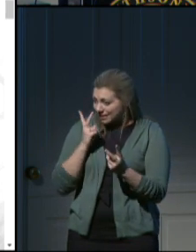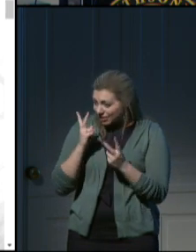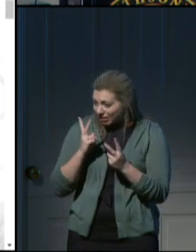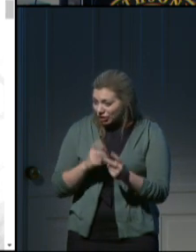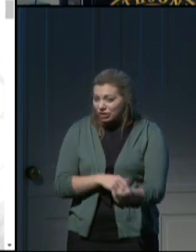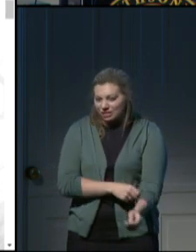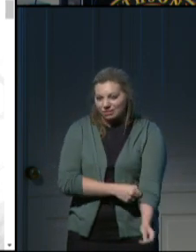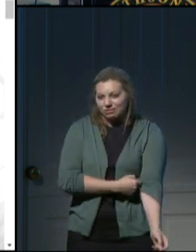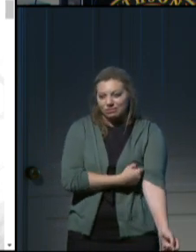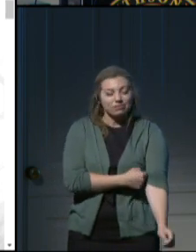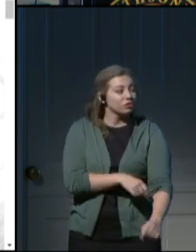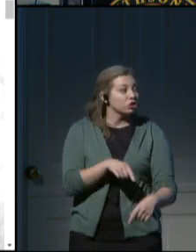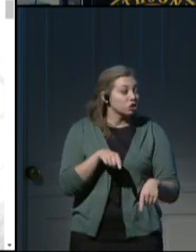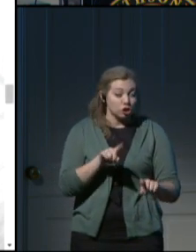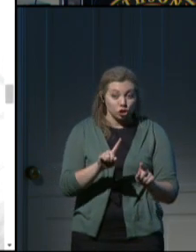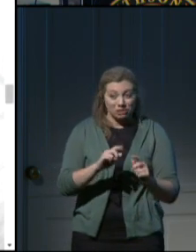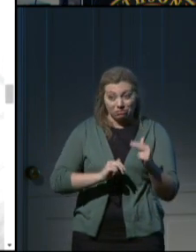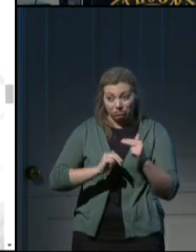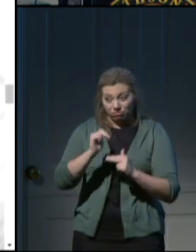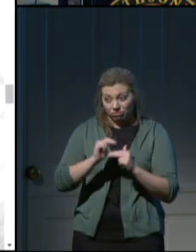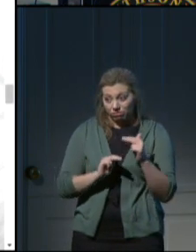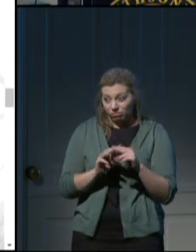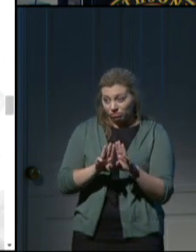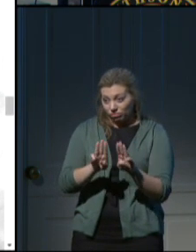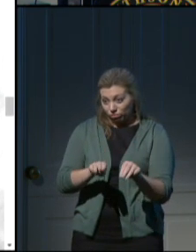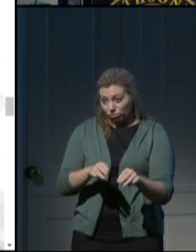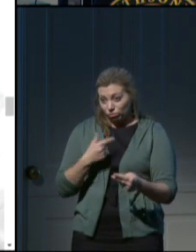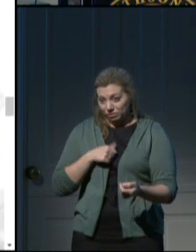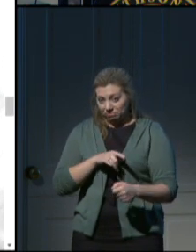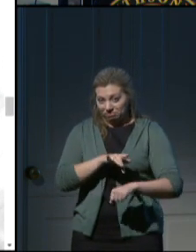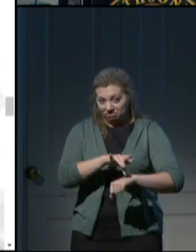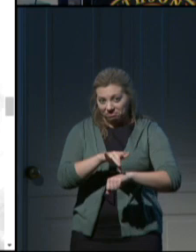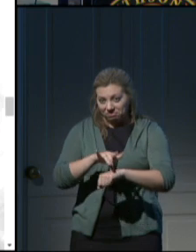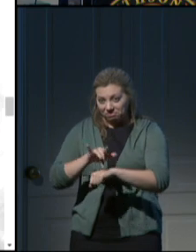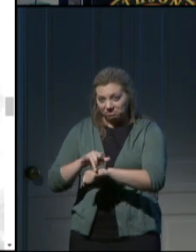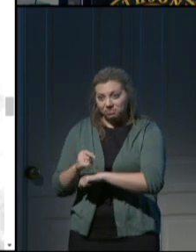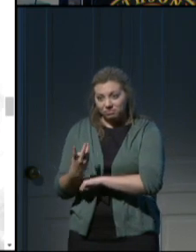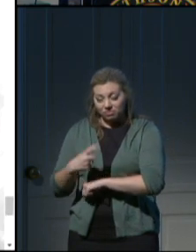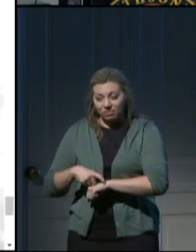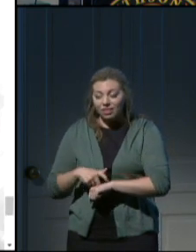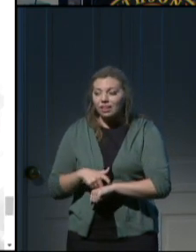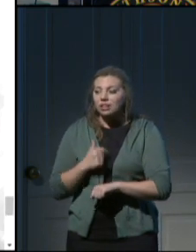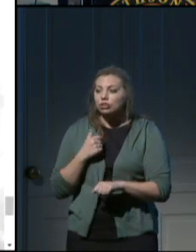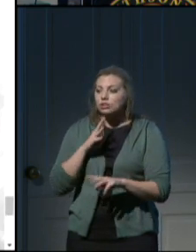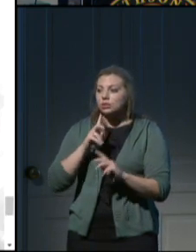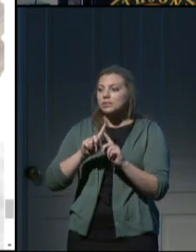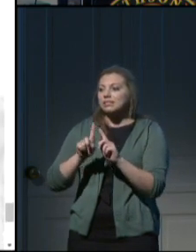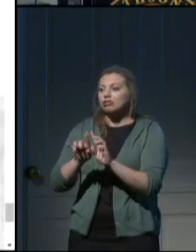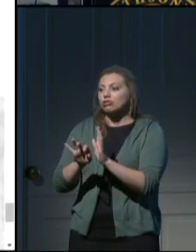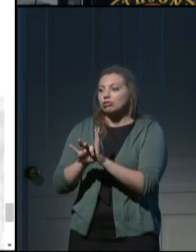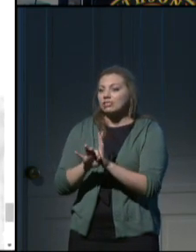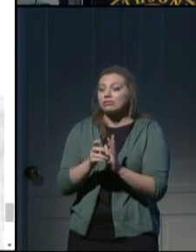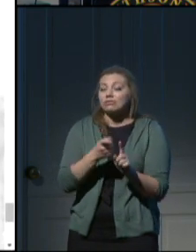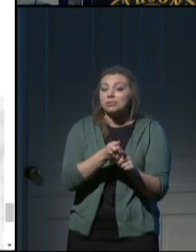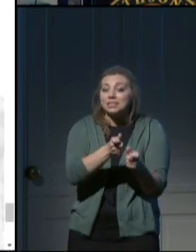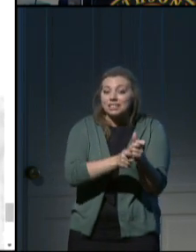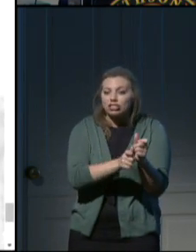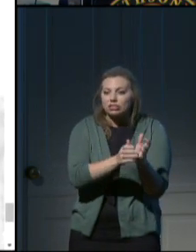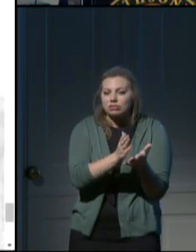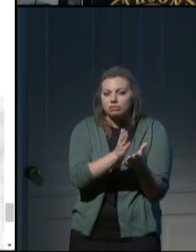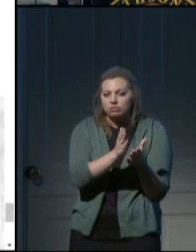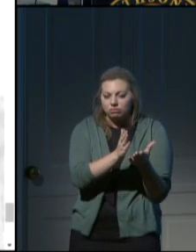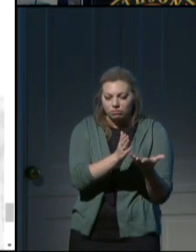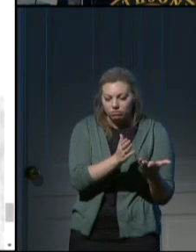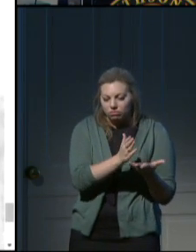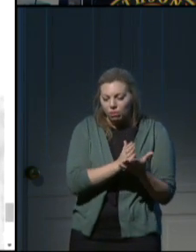several visits during the construction of the museum. We talked to curators from every section to pull out the most